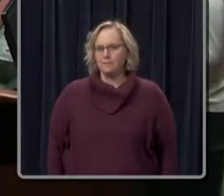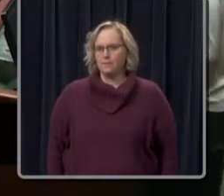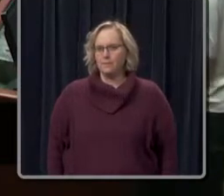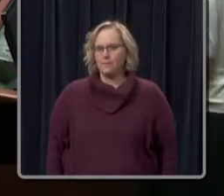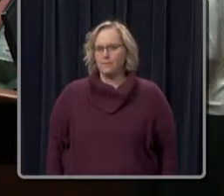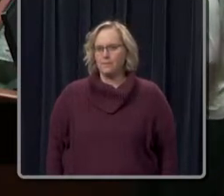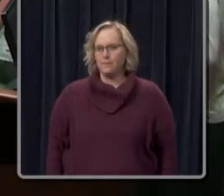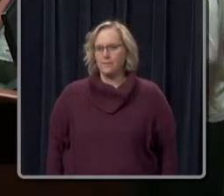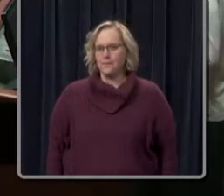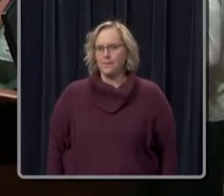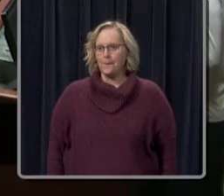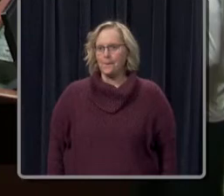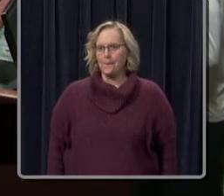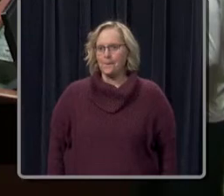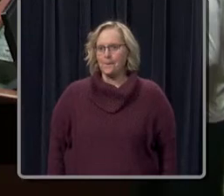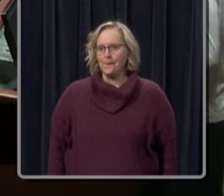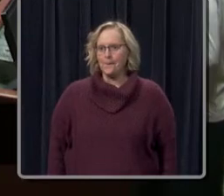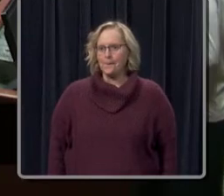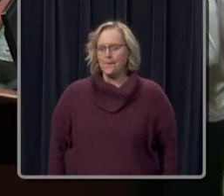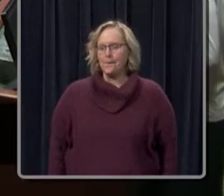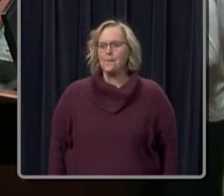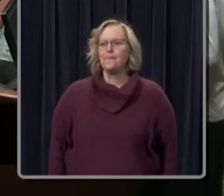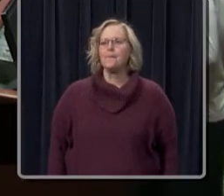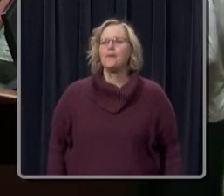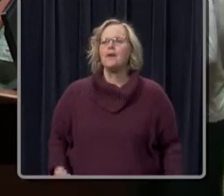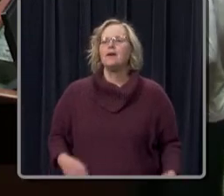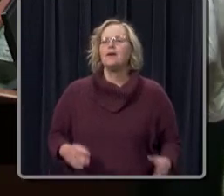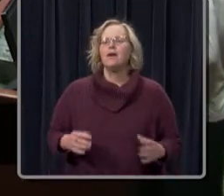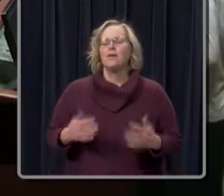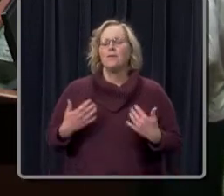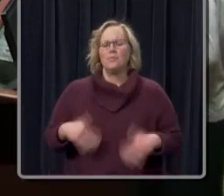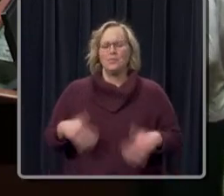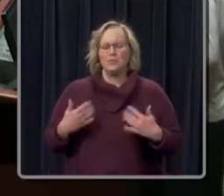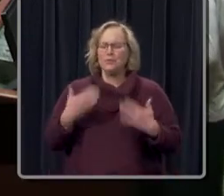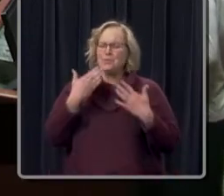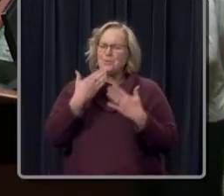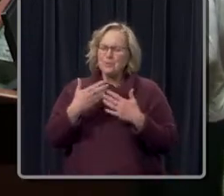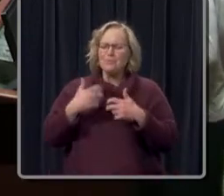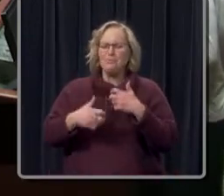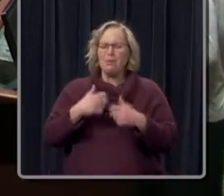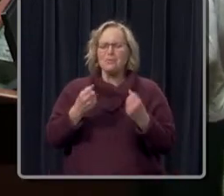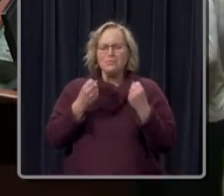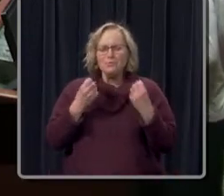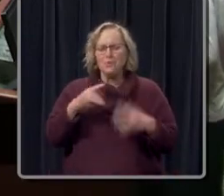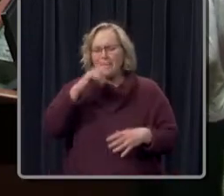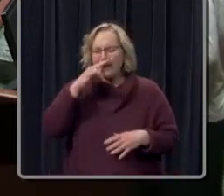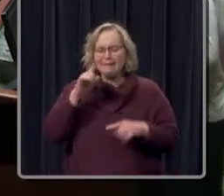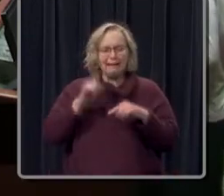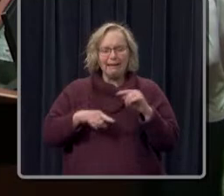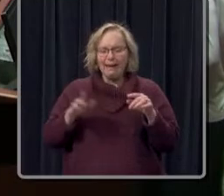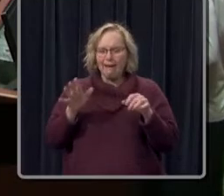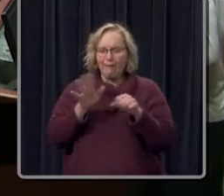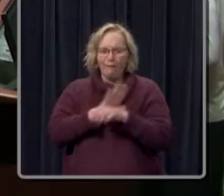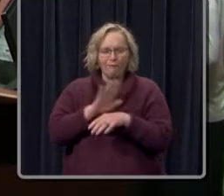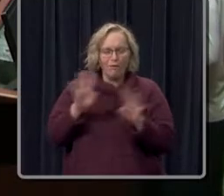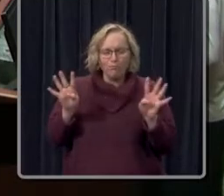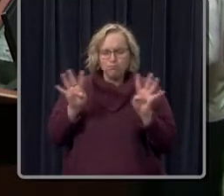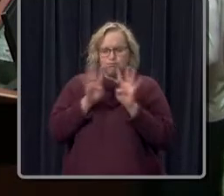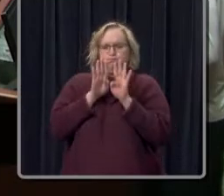My daughter's team finished third. Such a good problem to have. Too many kids, we can't get them all in the photo, right?